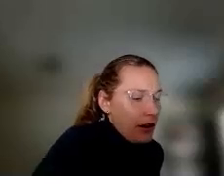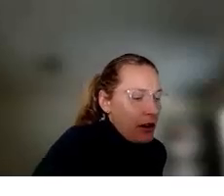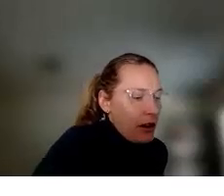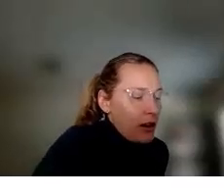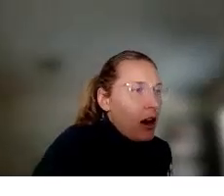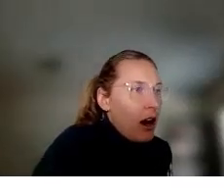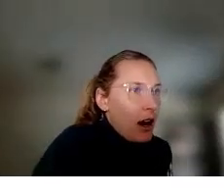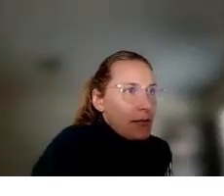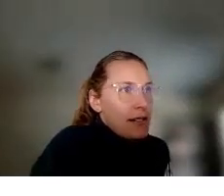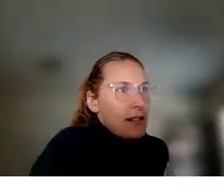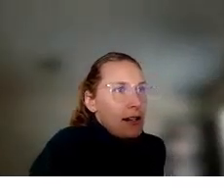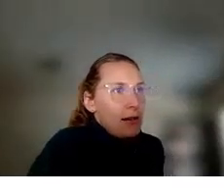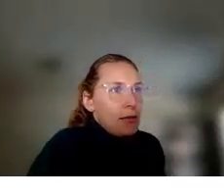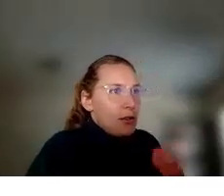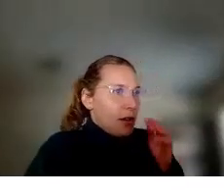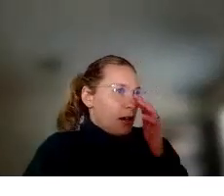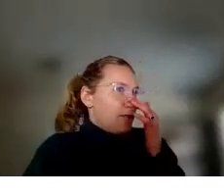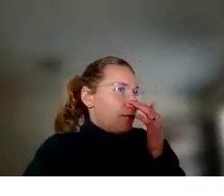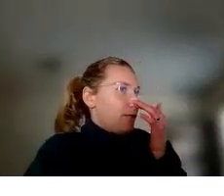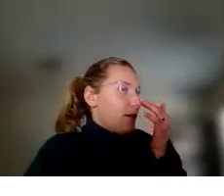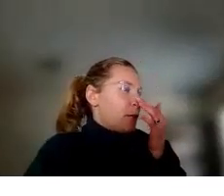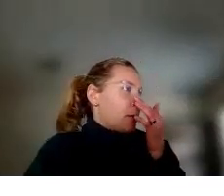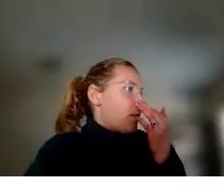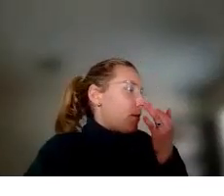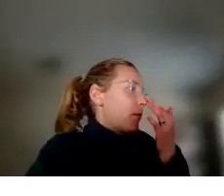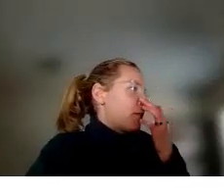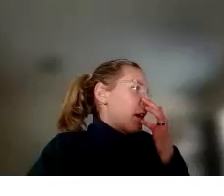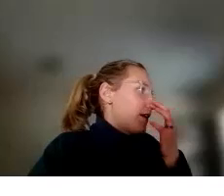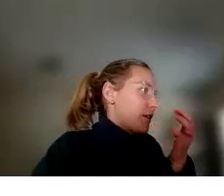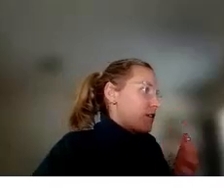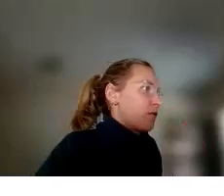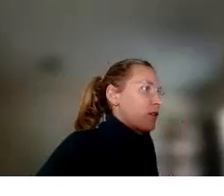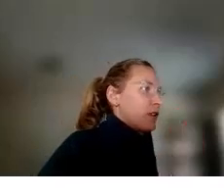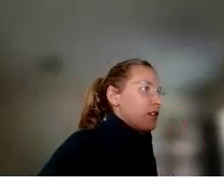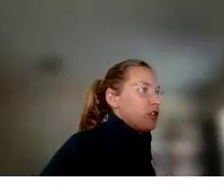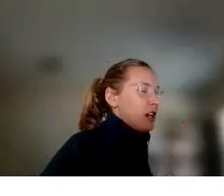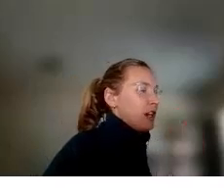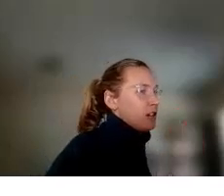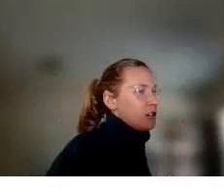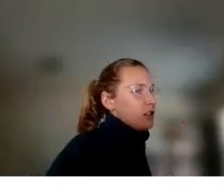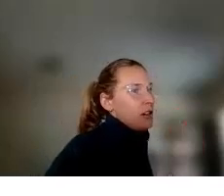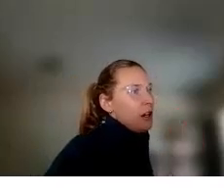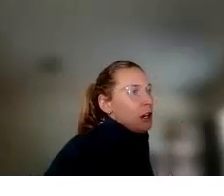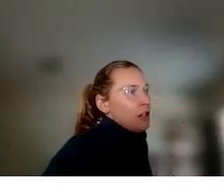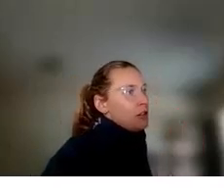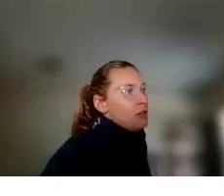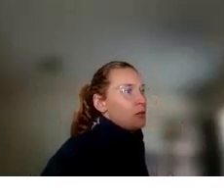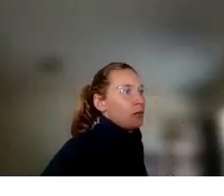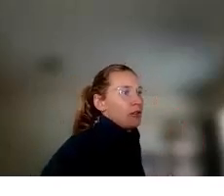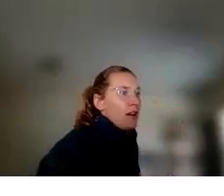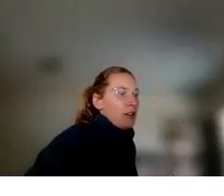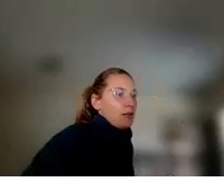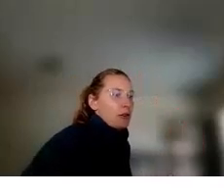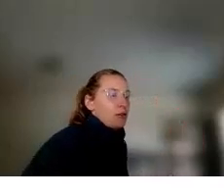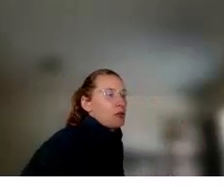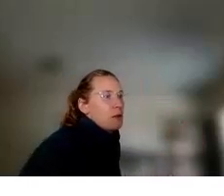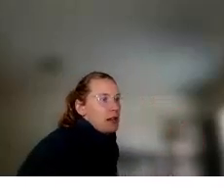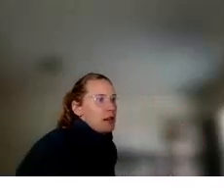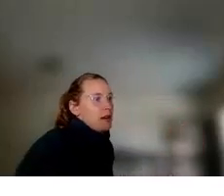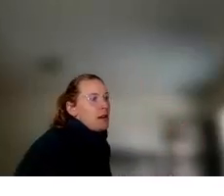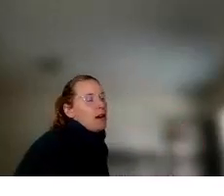with our COBS team to kind of, prep providers for this change and do some